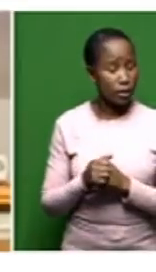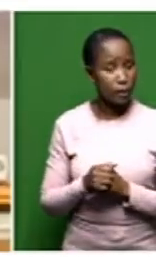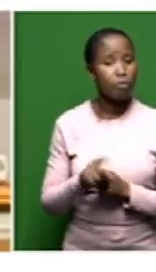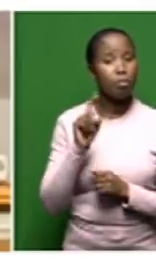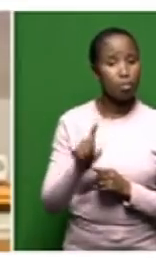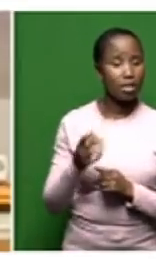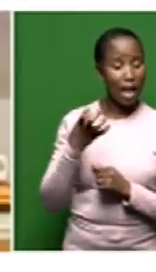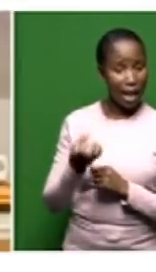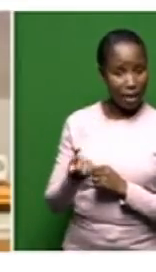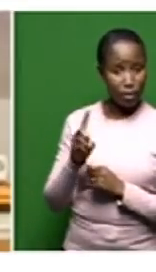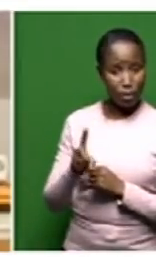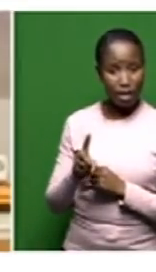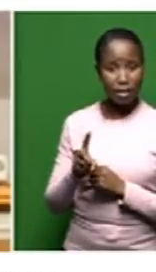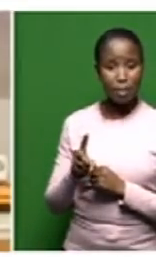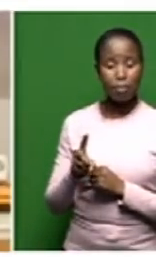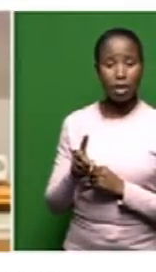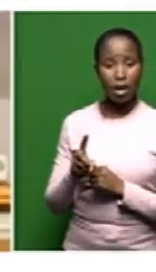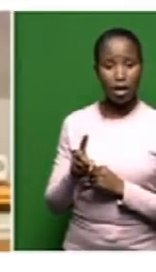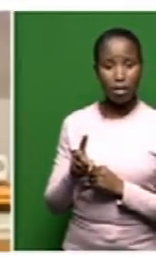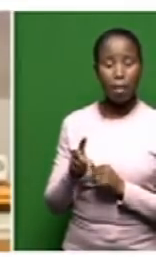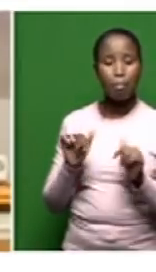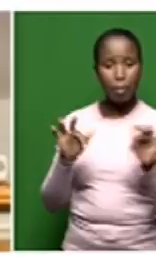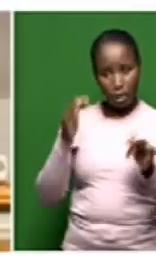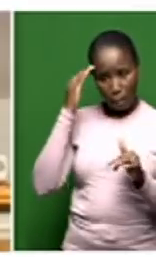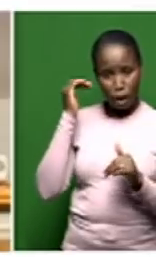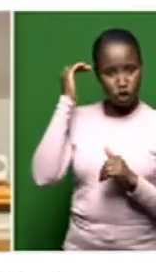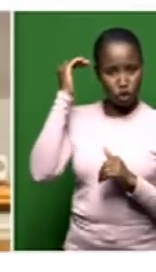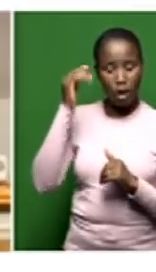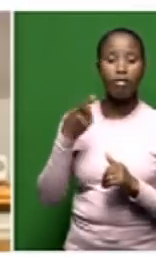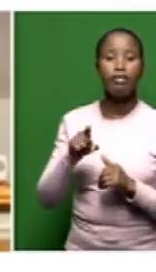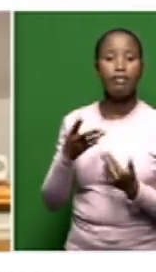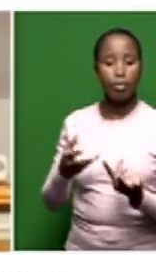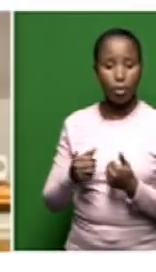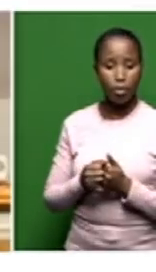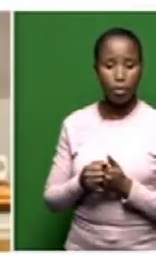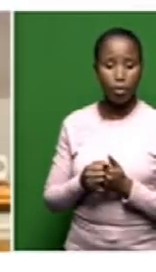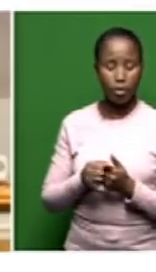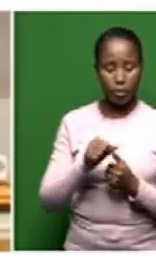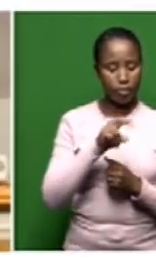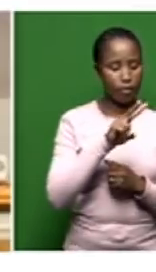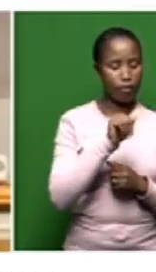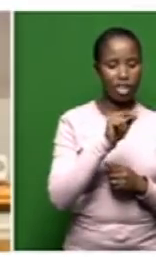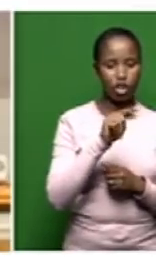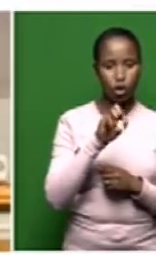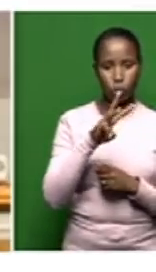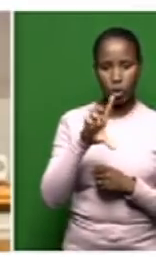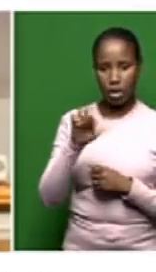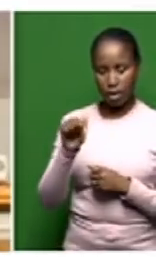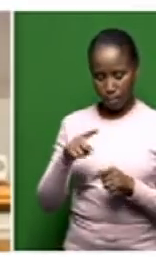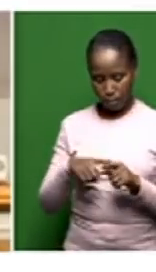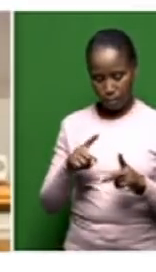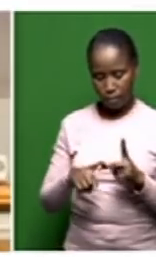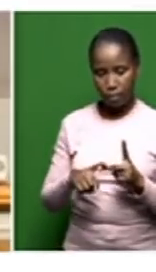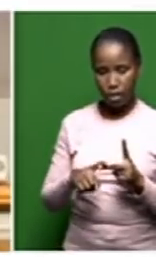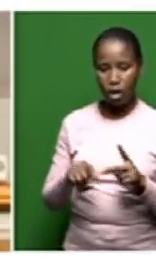to be a maturity between the provincial sphere and the